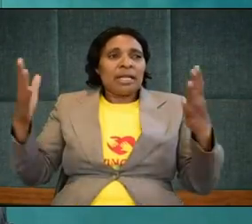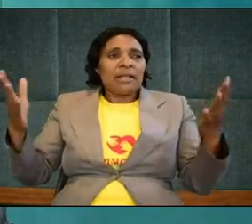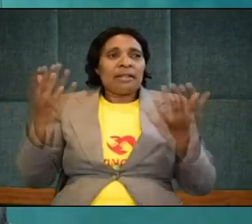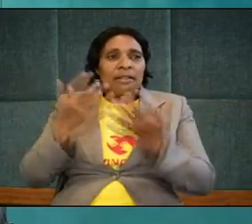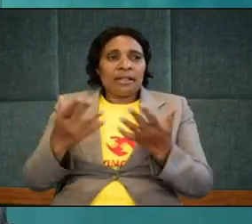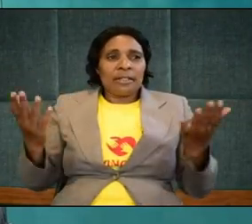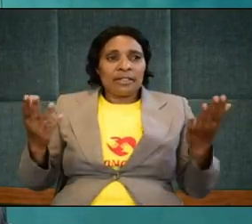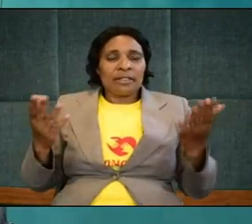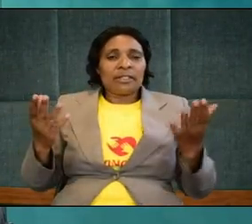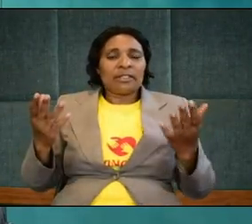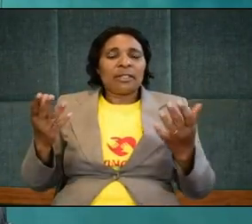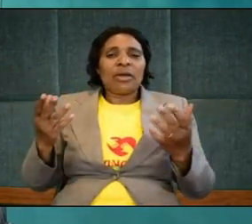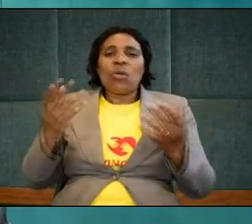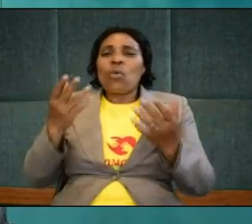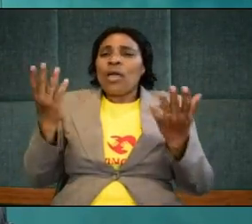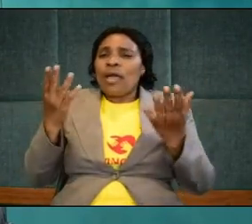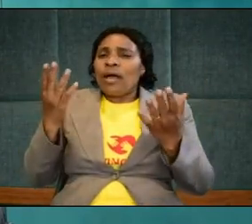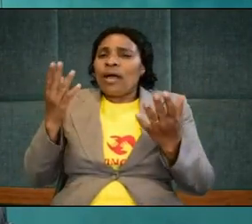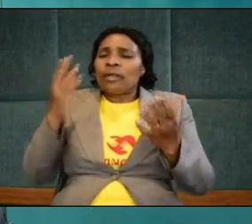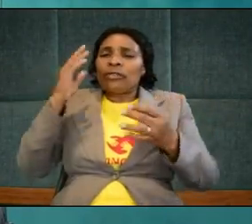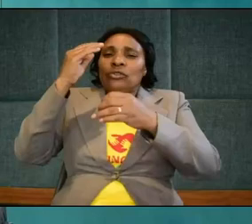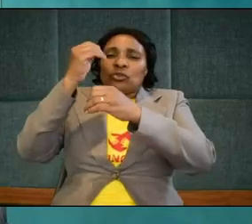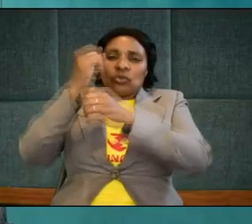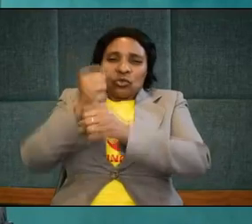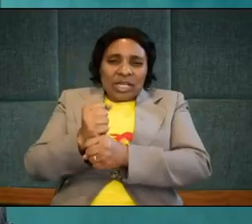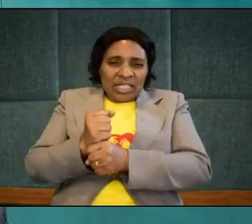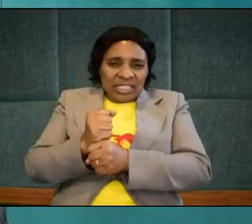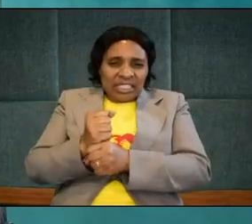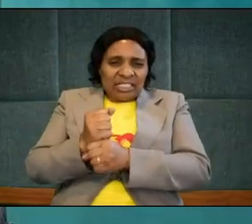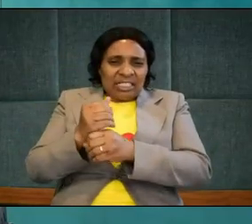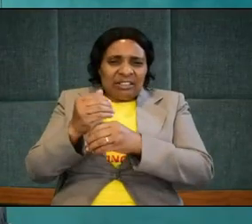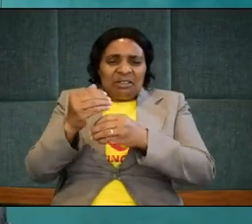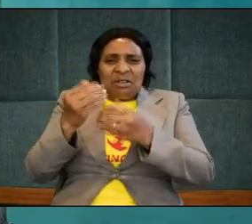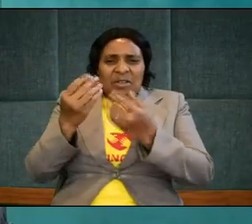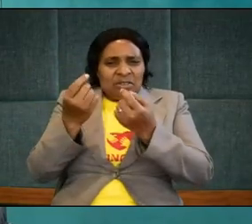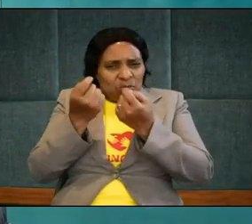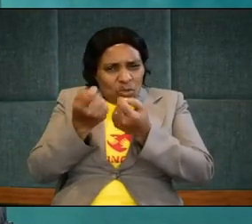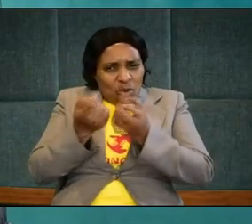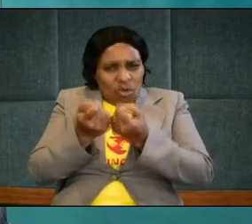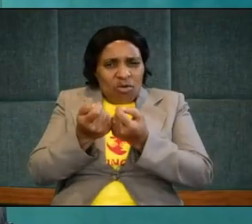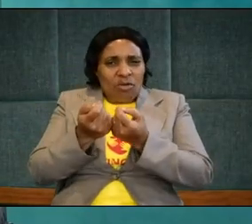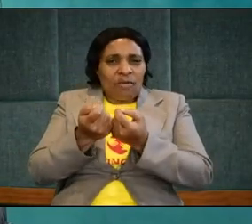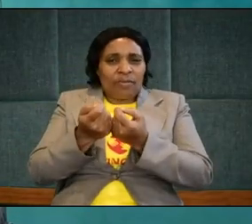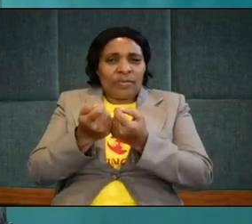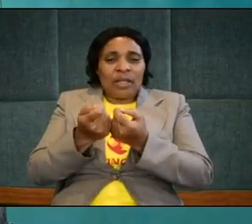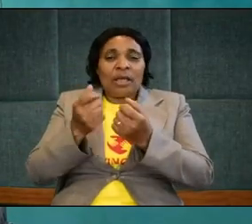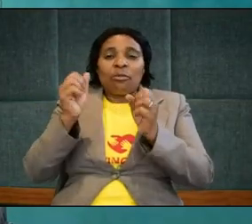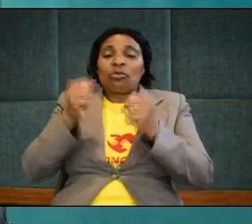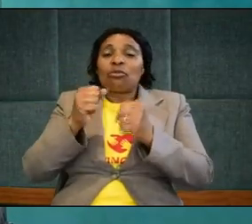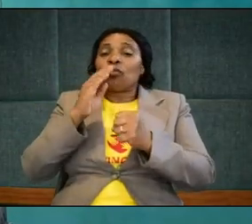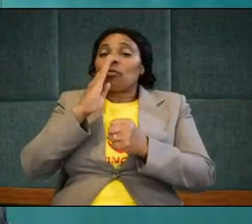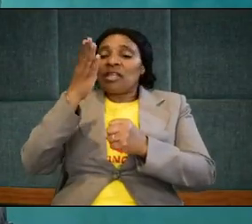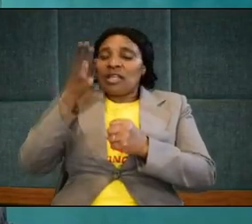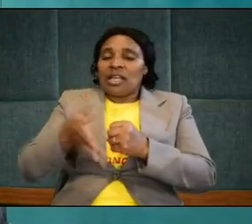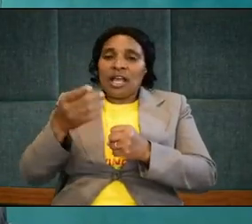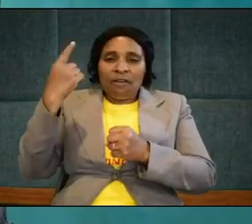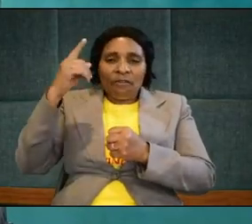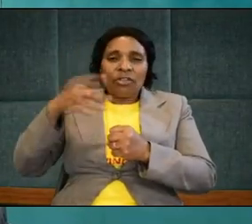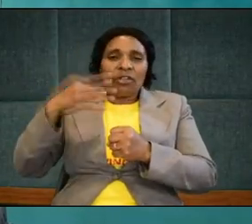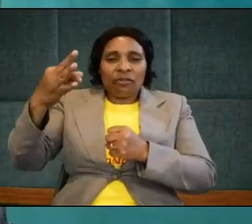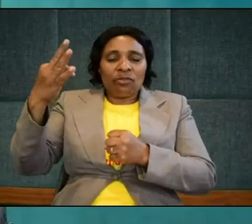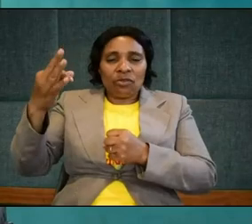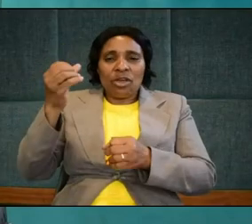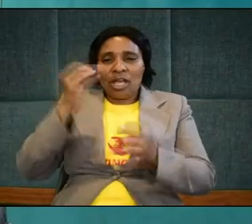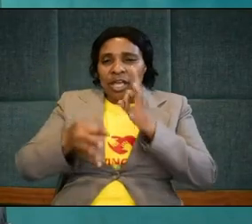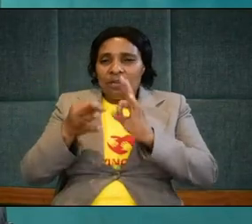to the point he was like, "Trust me just a bit more." And the thing is, we need not fear for the future if we remember